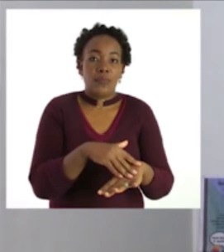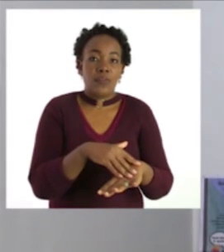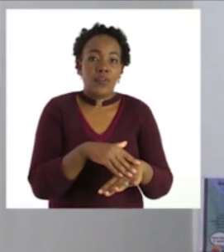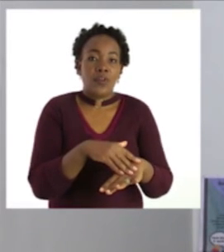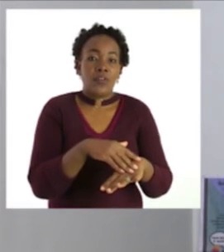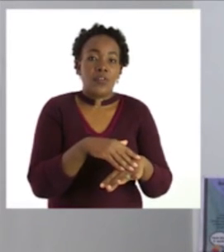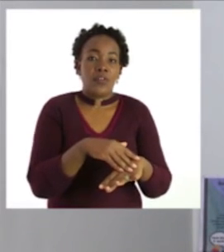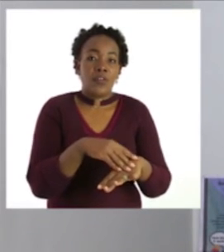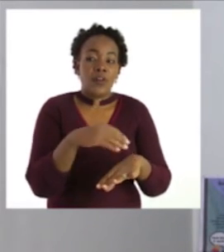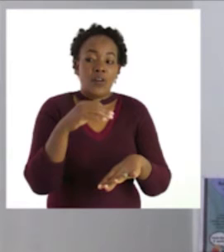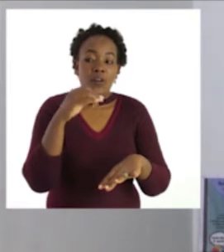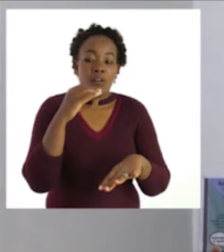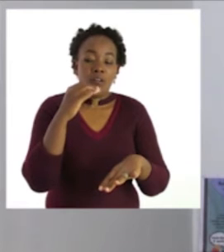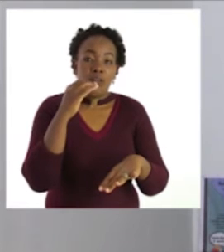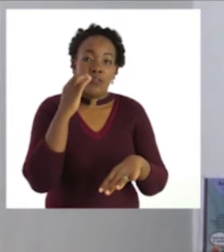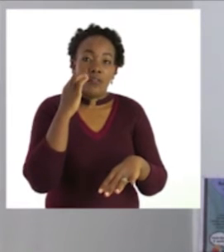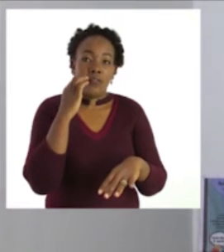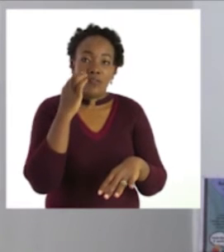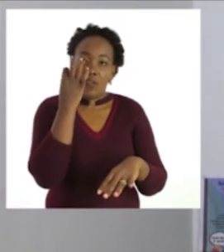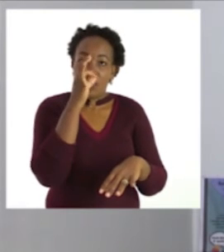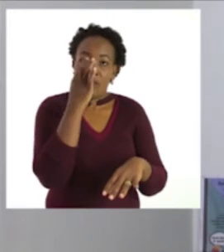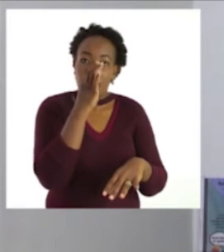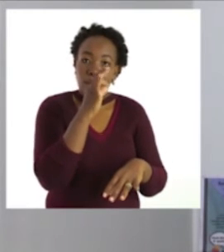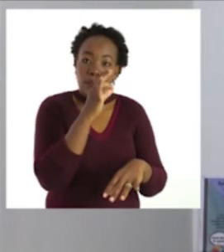the flower.